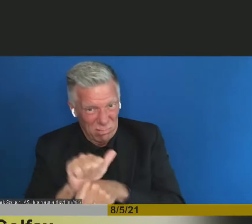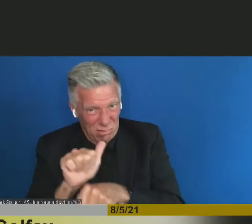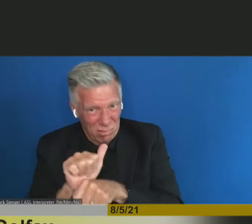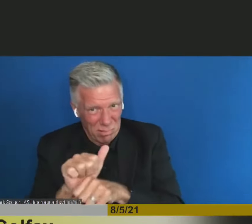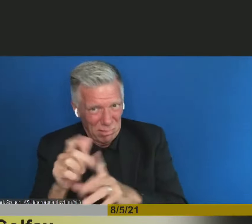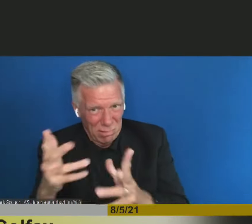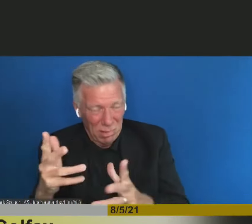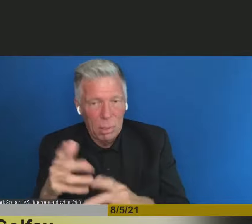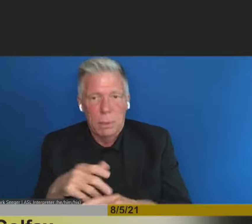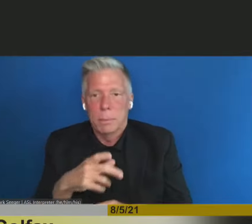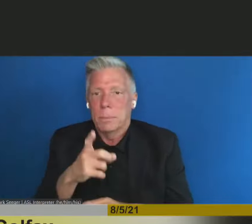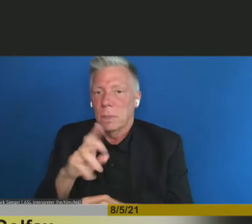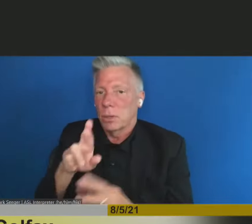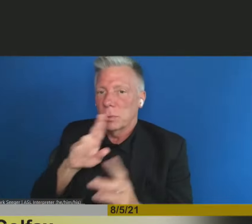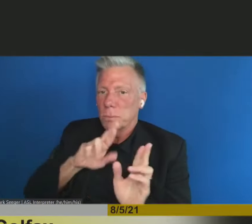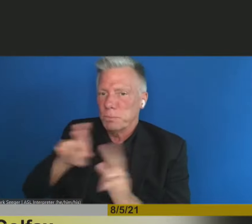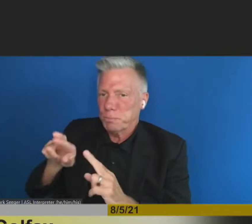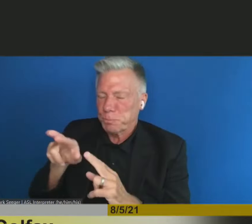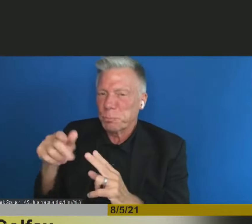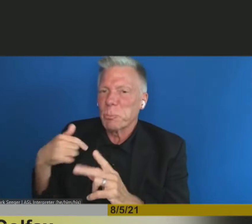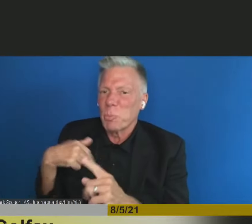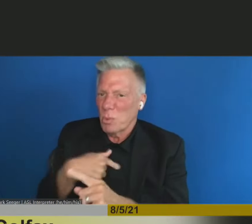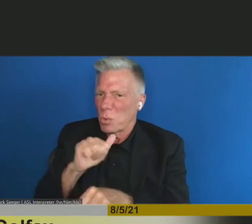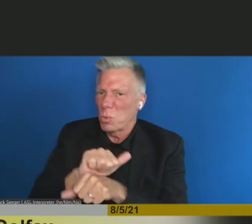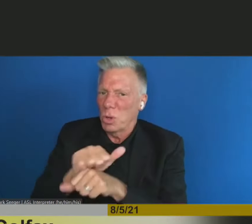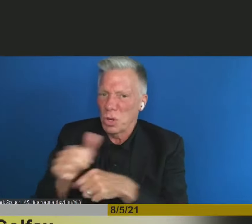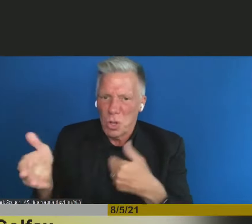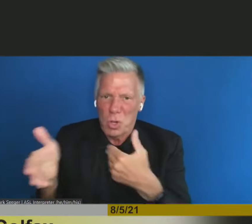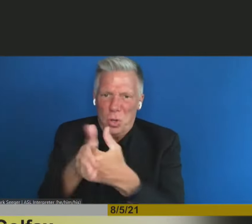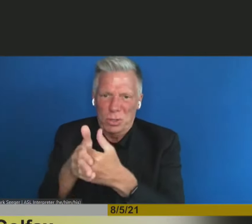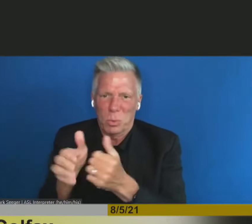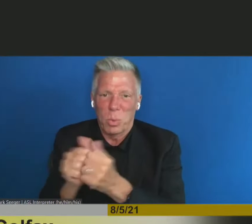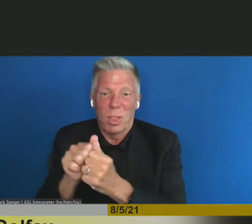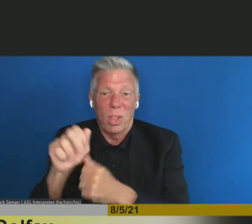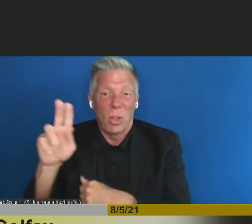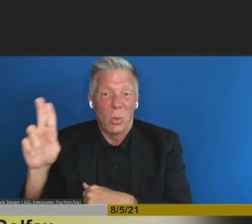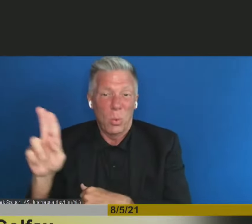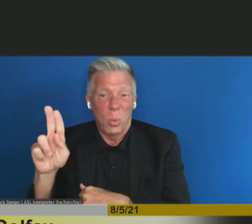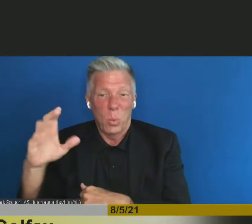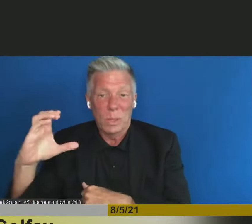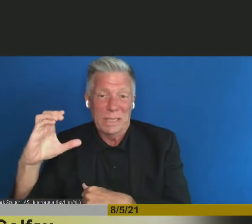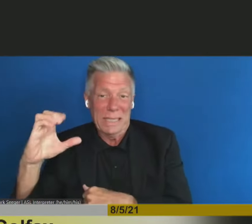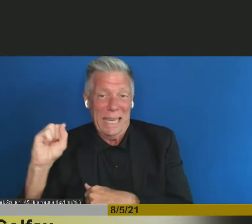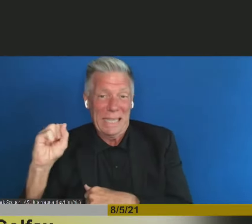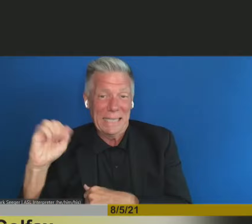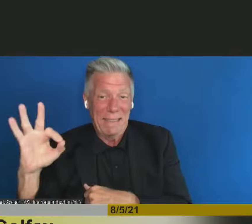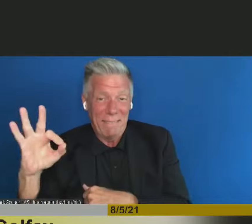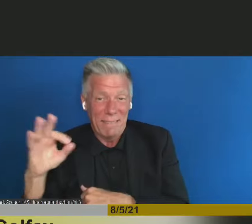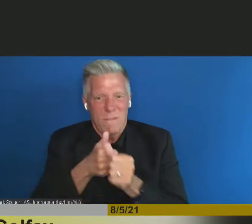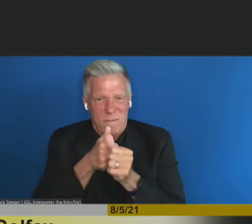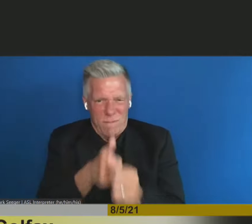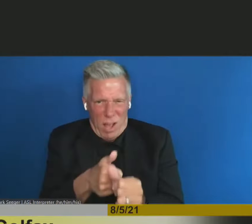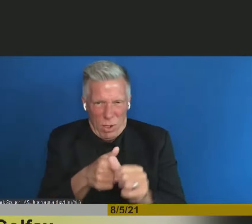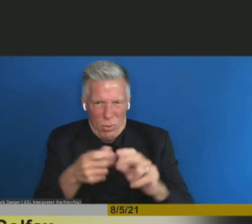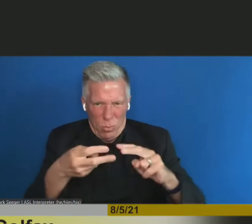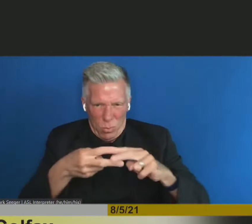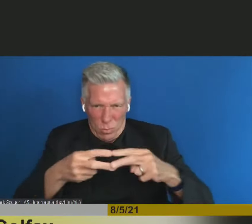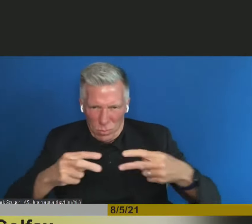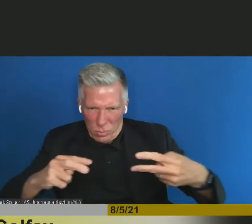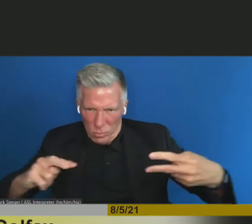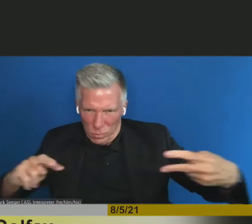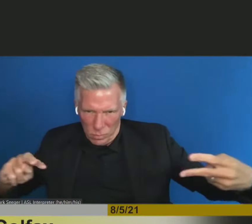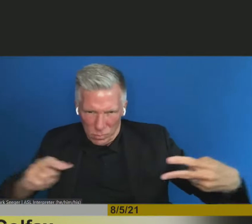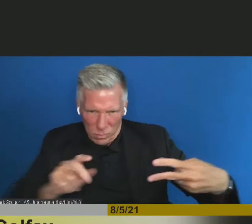we're working closely with UCSF and other scientists, virologists, looking to ensure that as much at